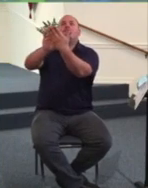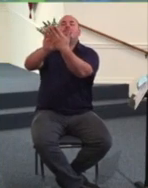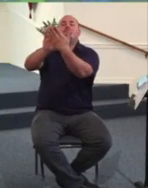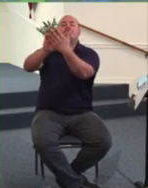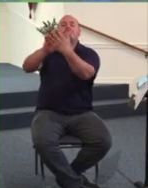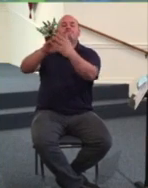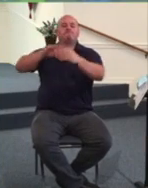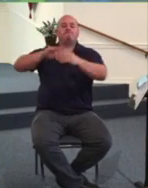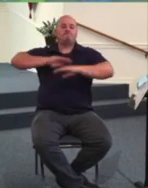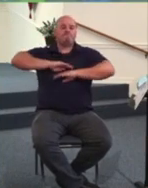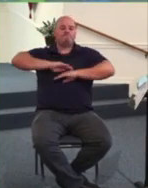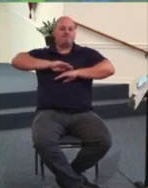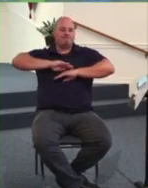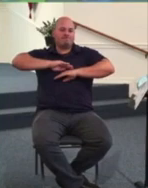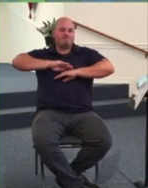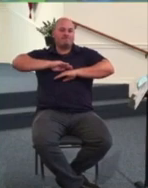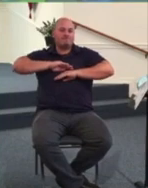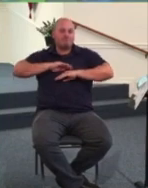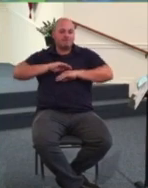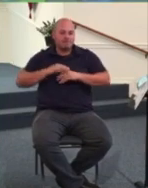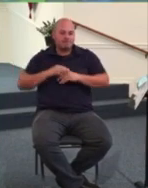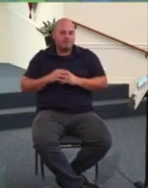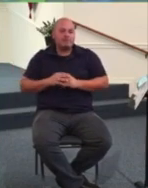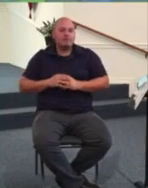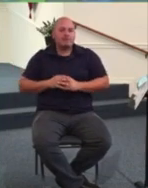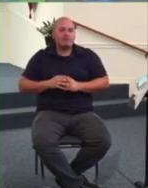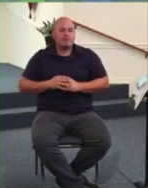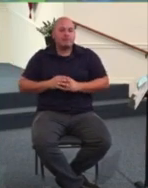life, then you can be content.